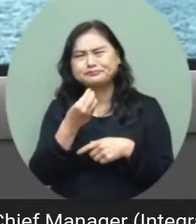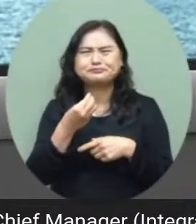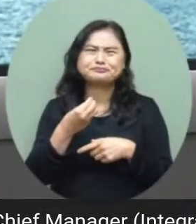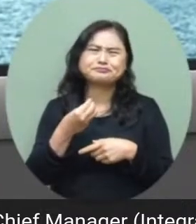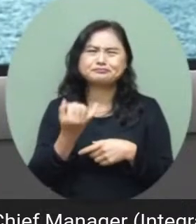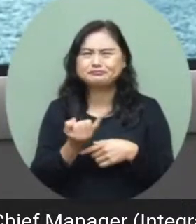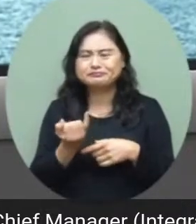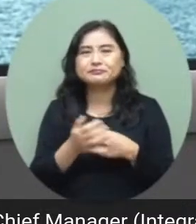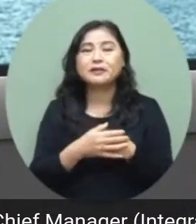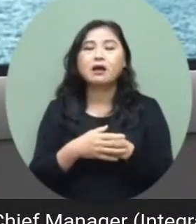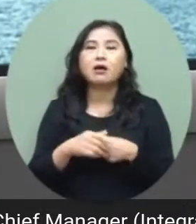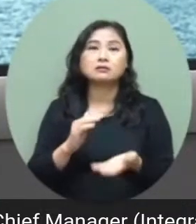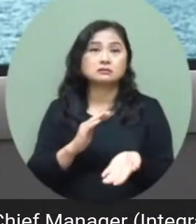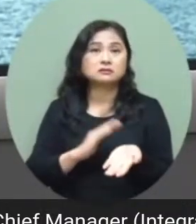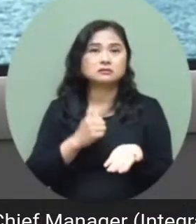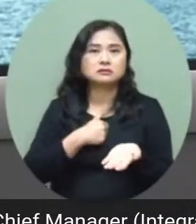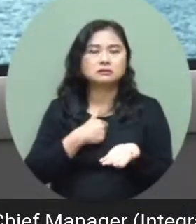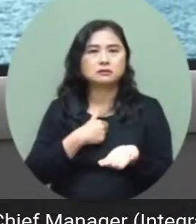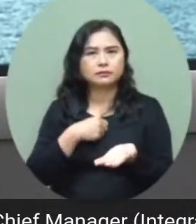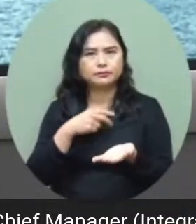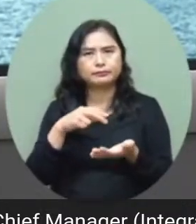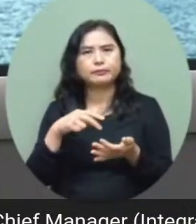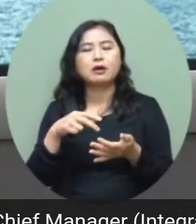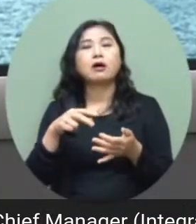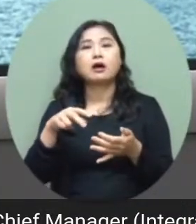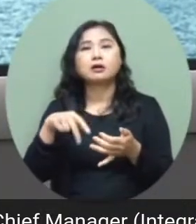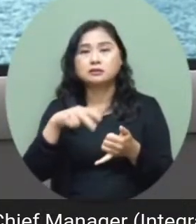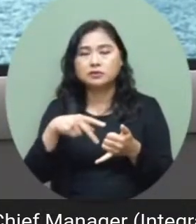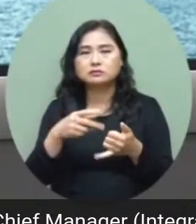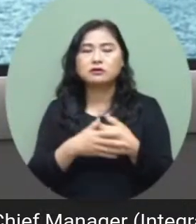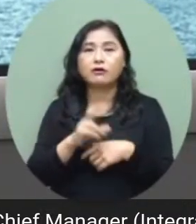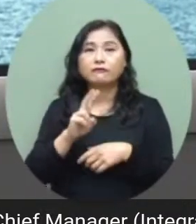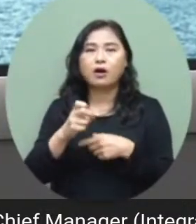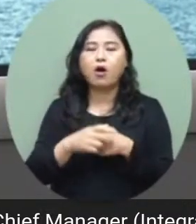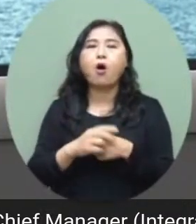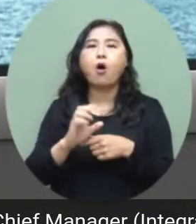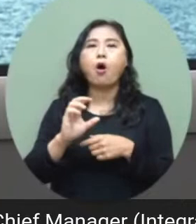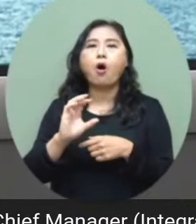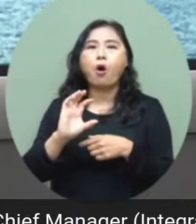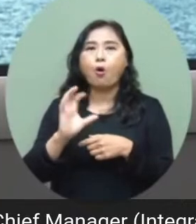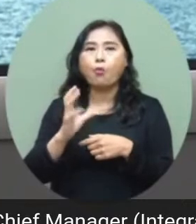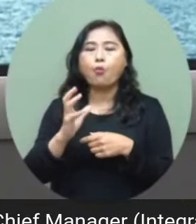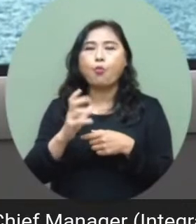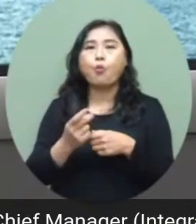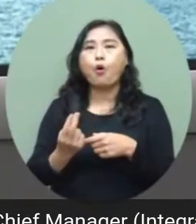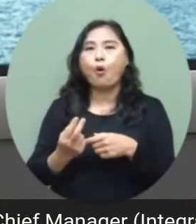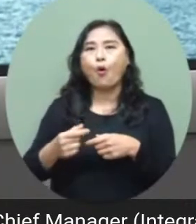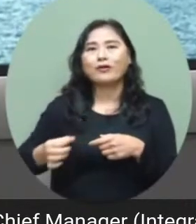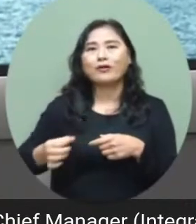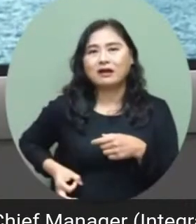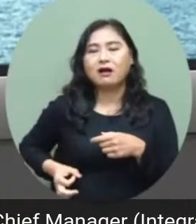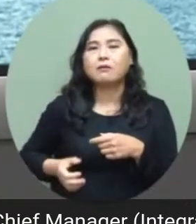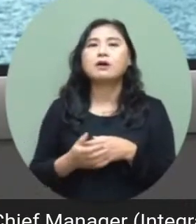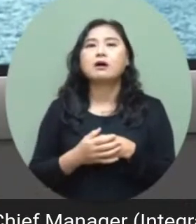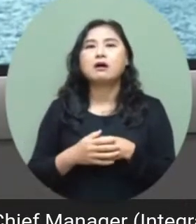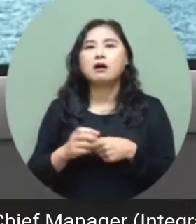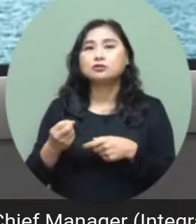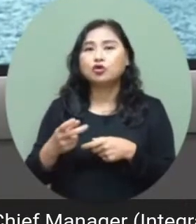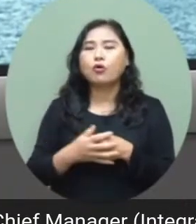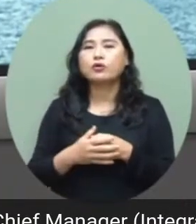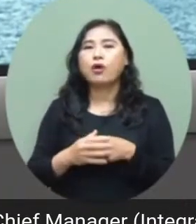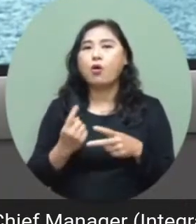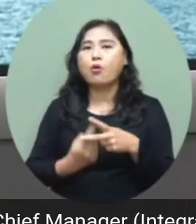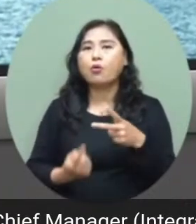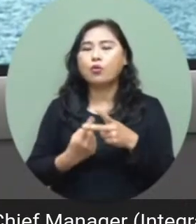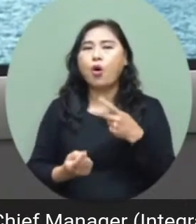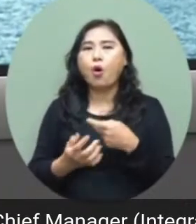there was a loss of appetite. And upon checking, he was suffering from some